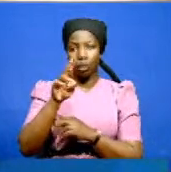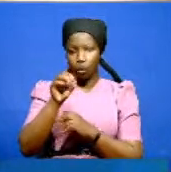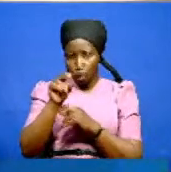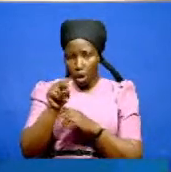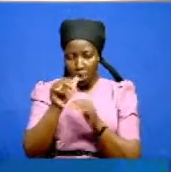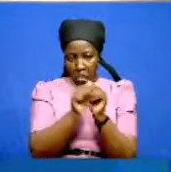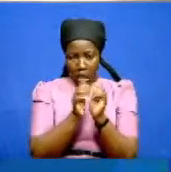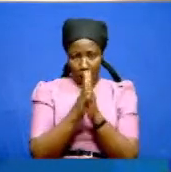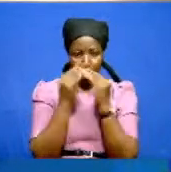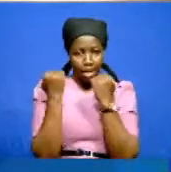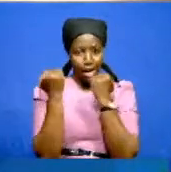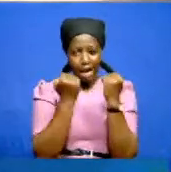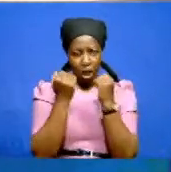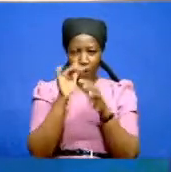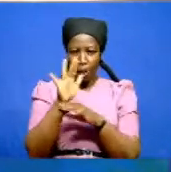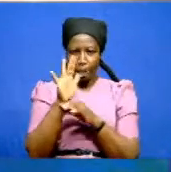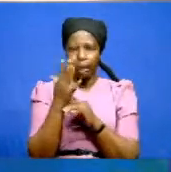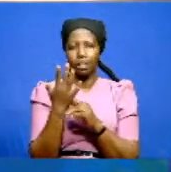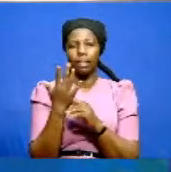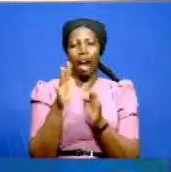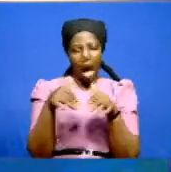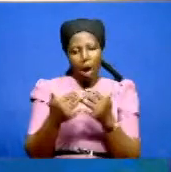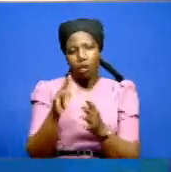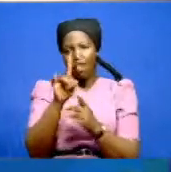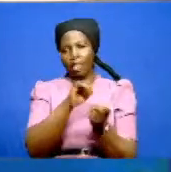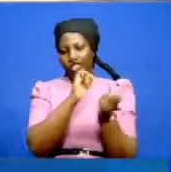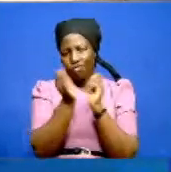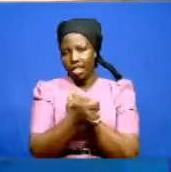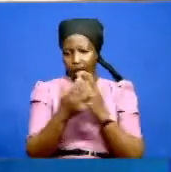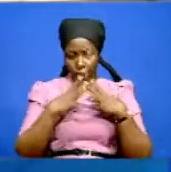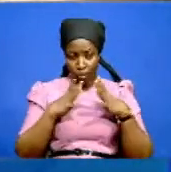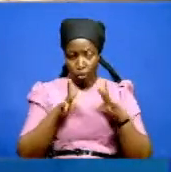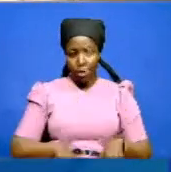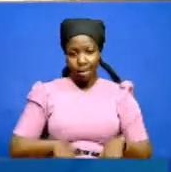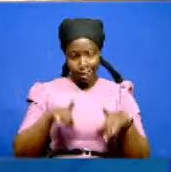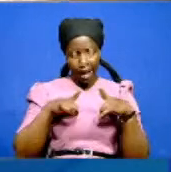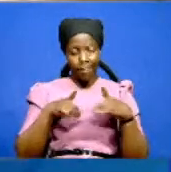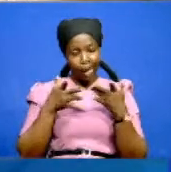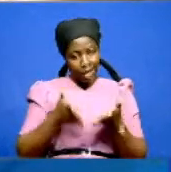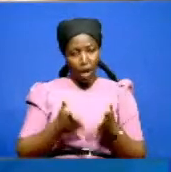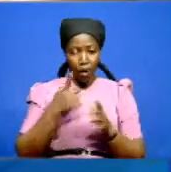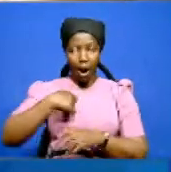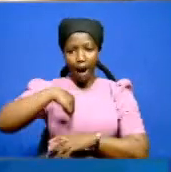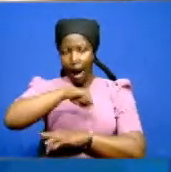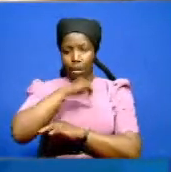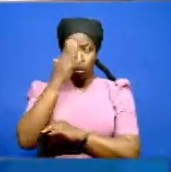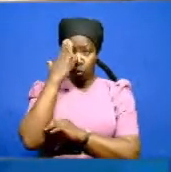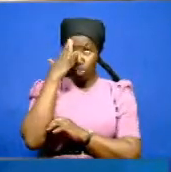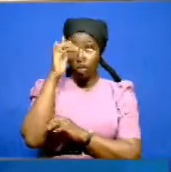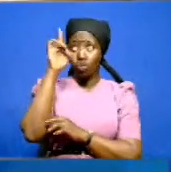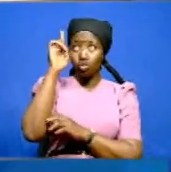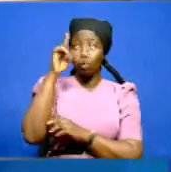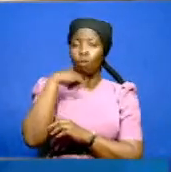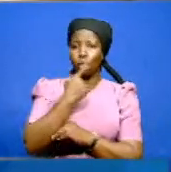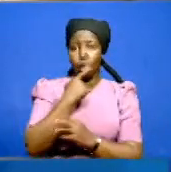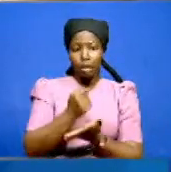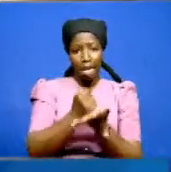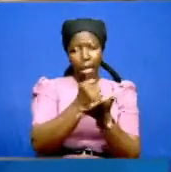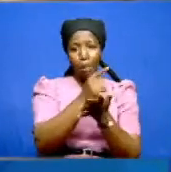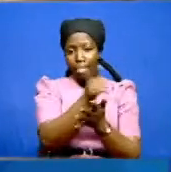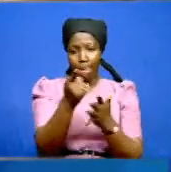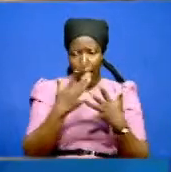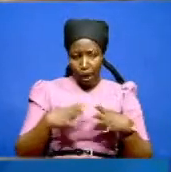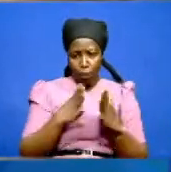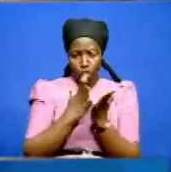and how he touched the lives of the people. And we know it's you was touching their lives through him,